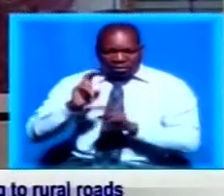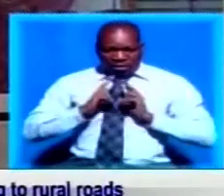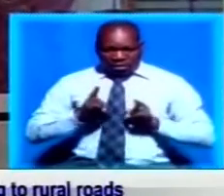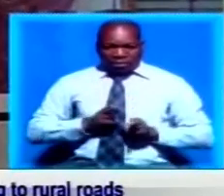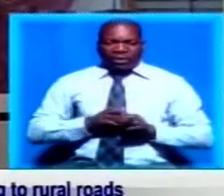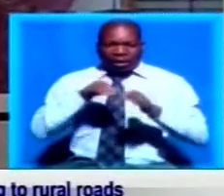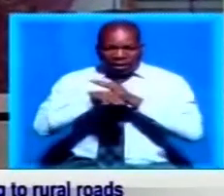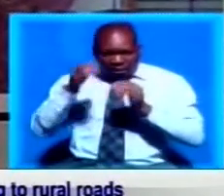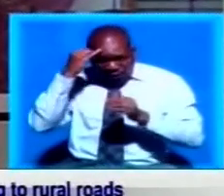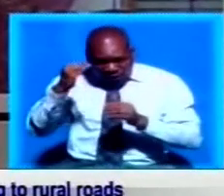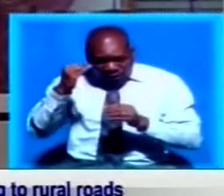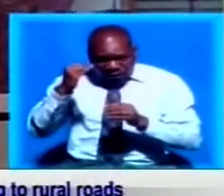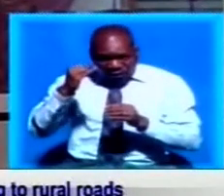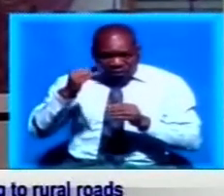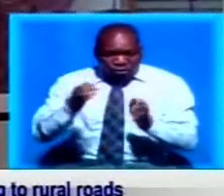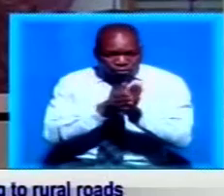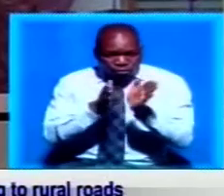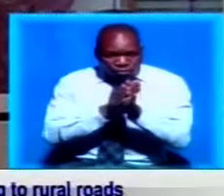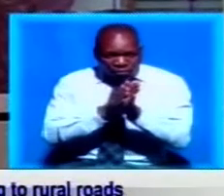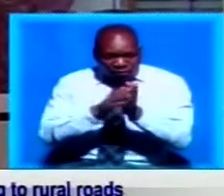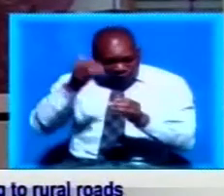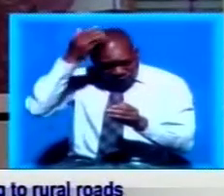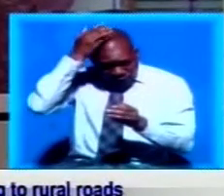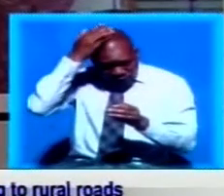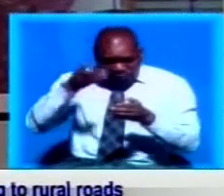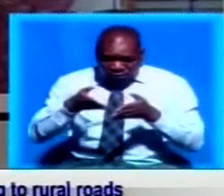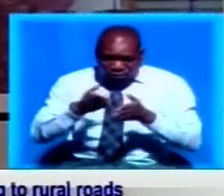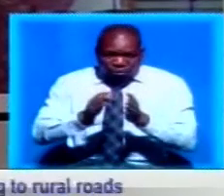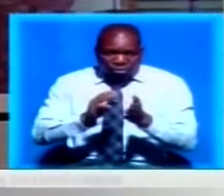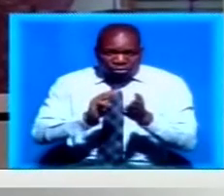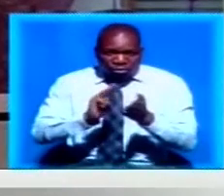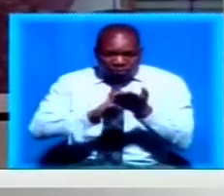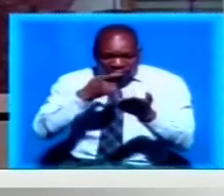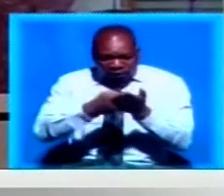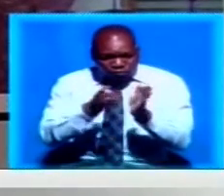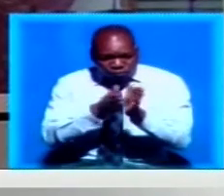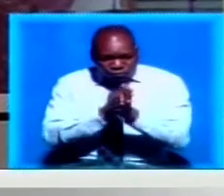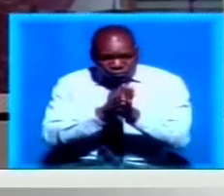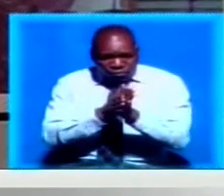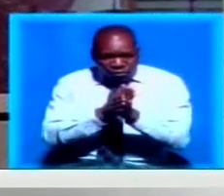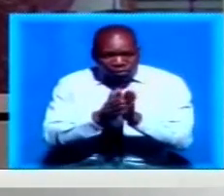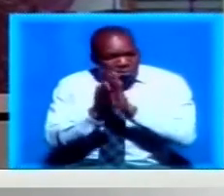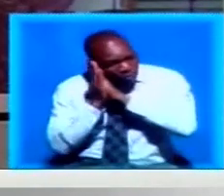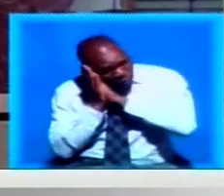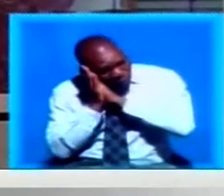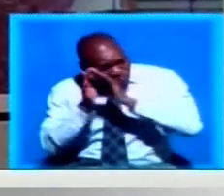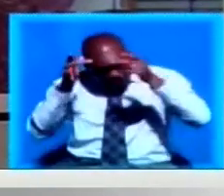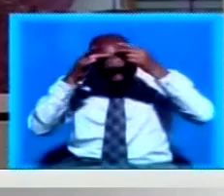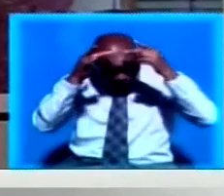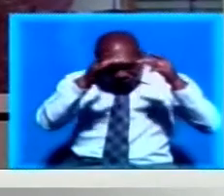hostel to Mansa School of Nursing and Midwifery. Chai Senior Program Manager Emily Measures says